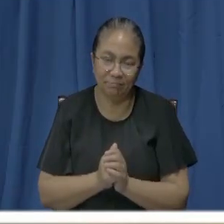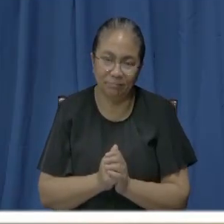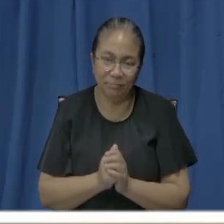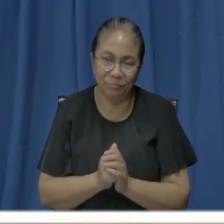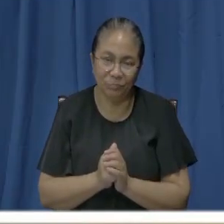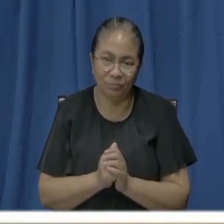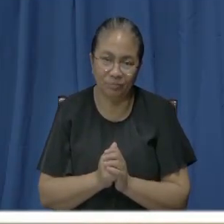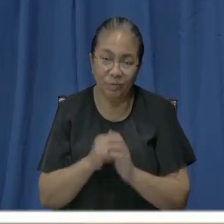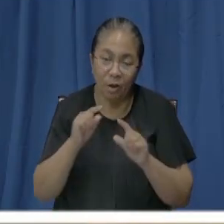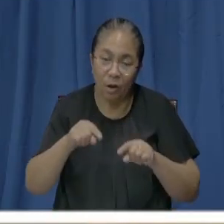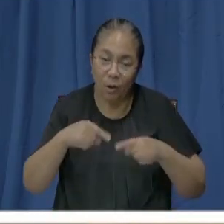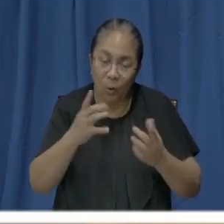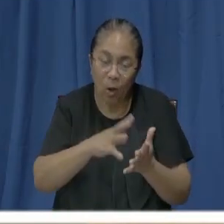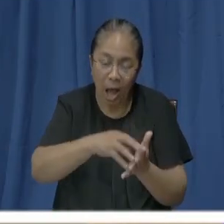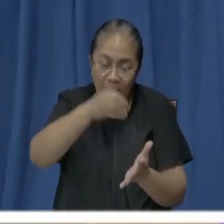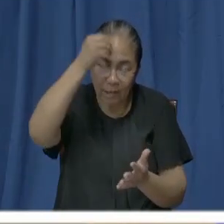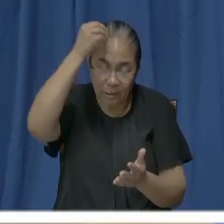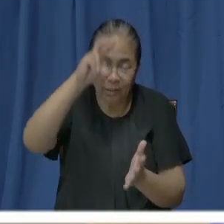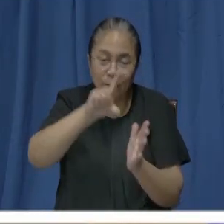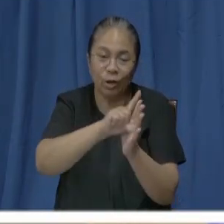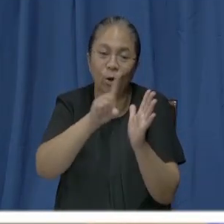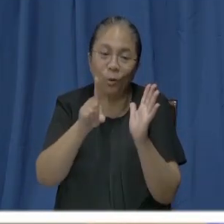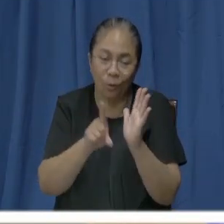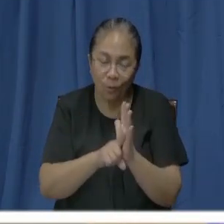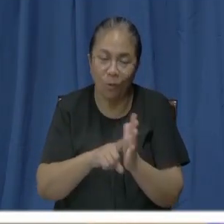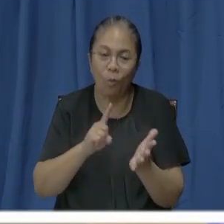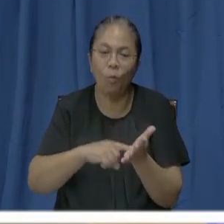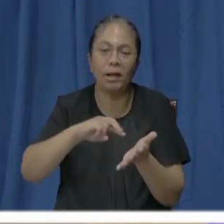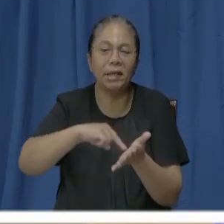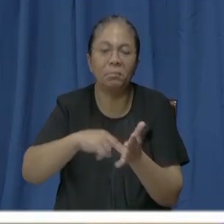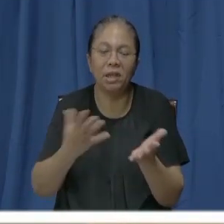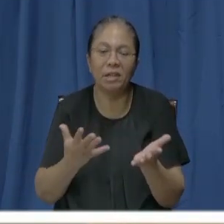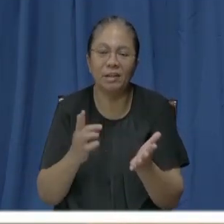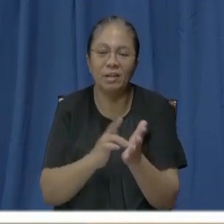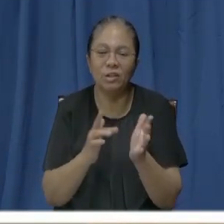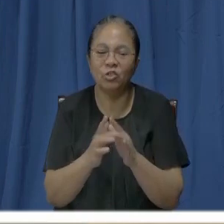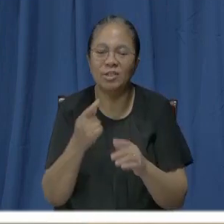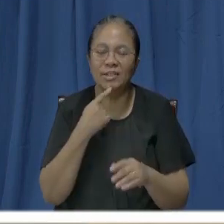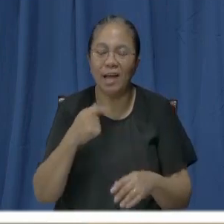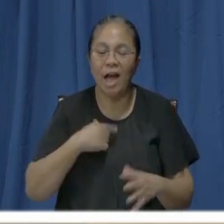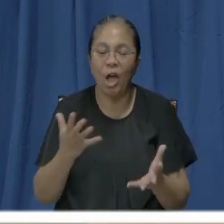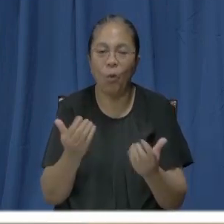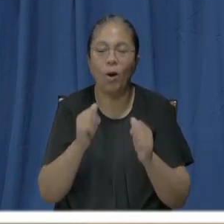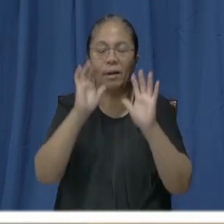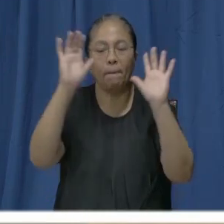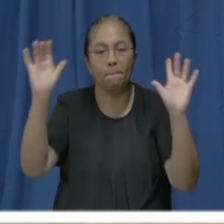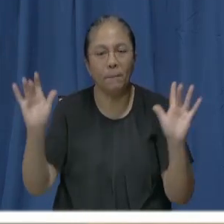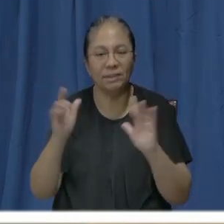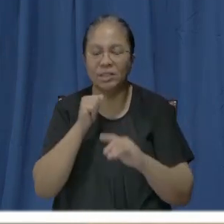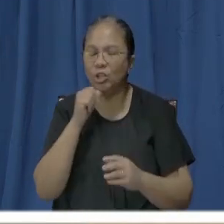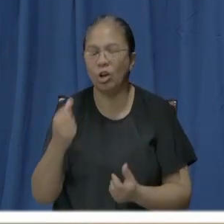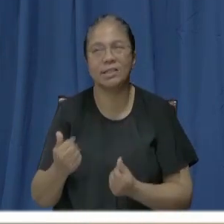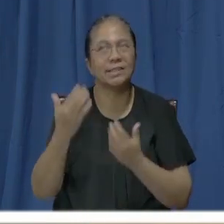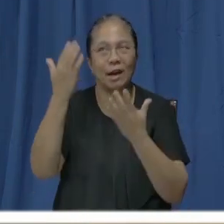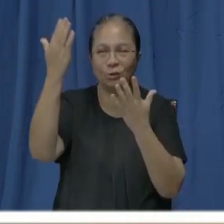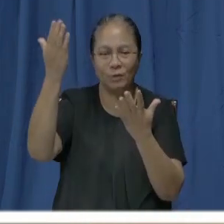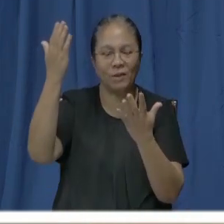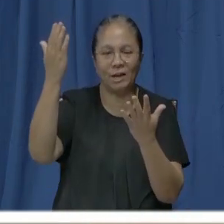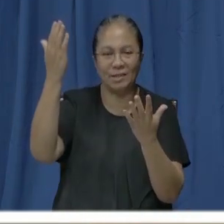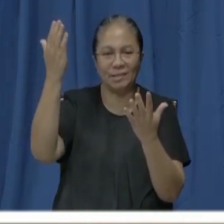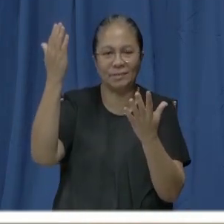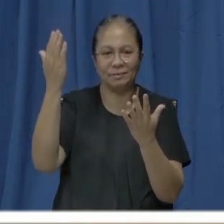Go and learn the meaning of the law. What I want is mercy, not sacrifice.